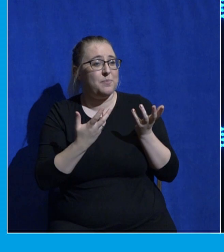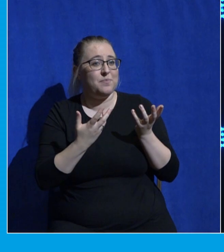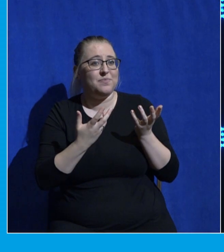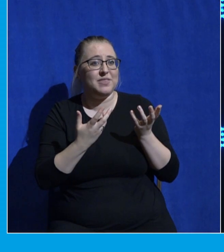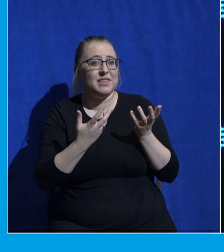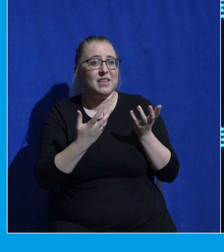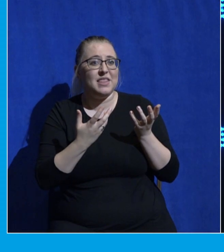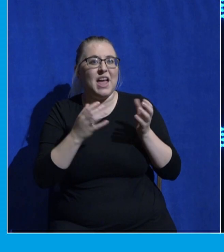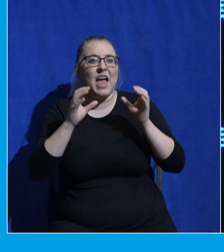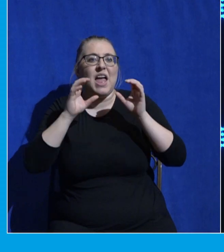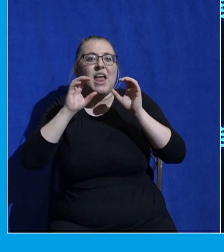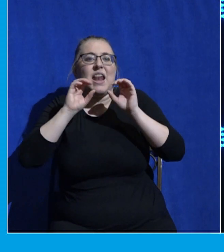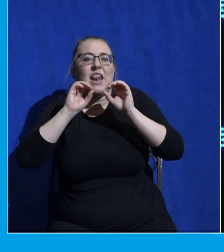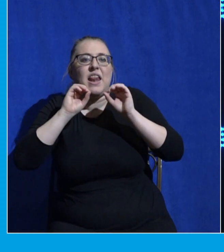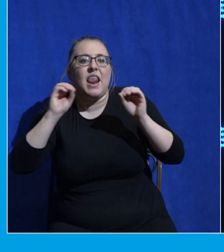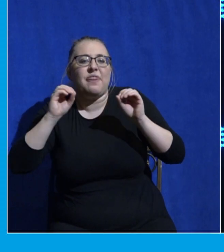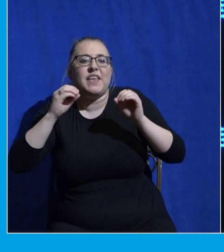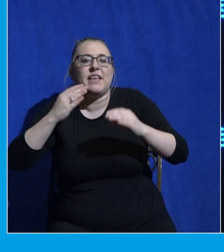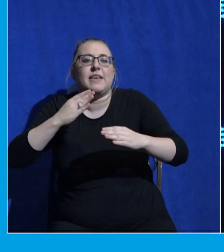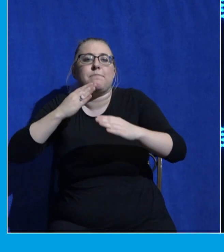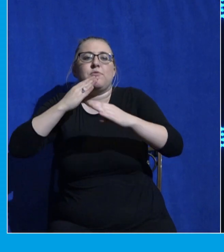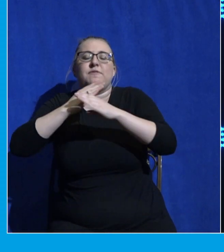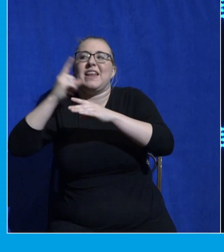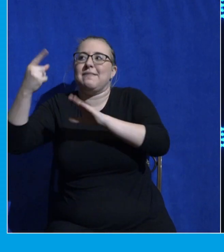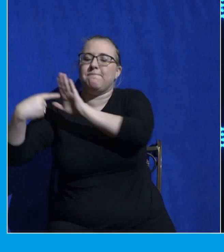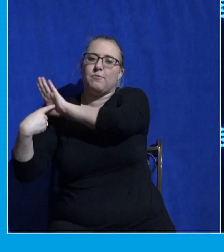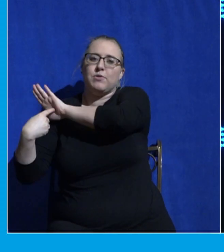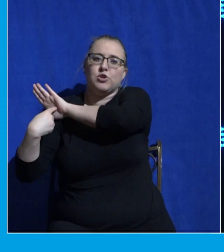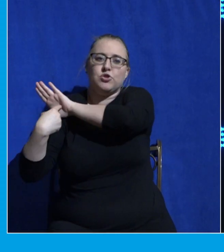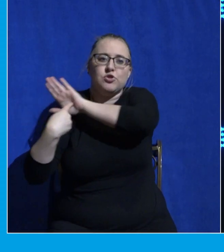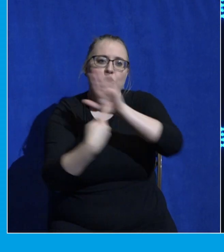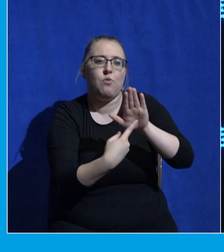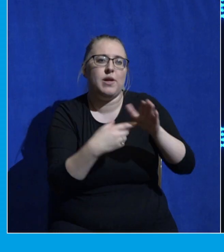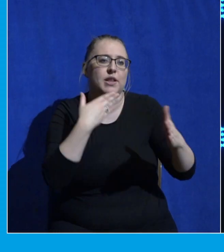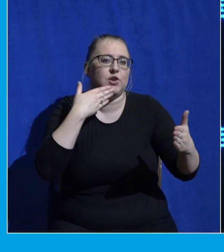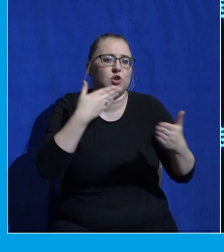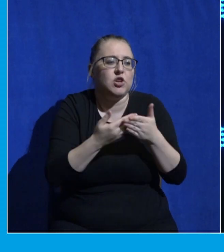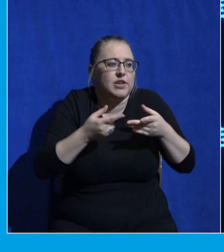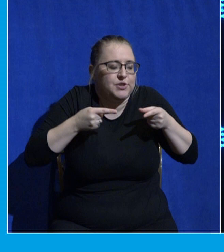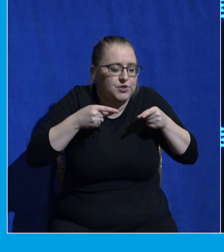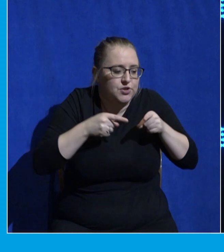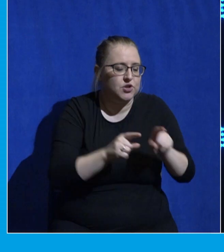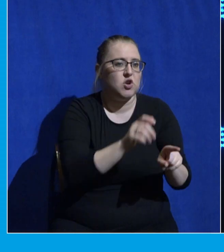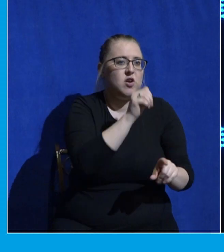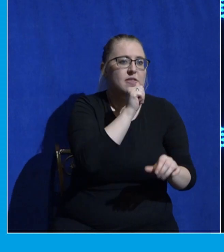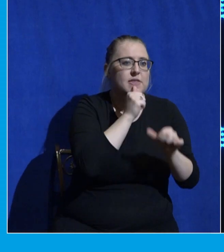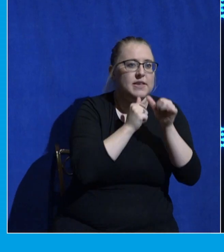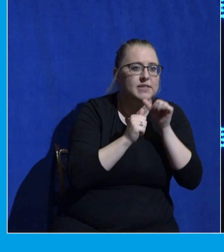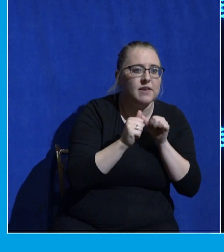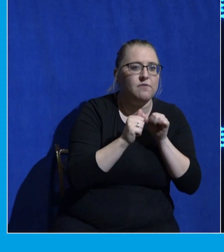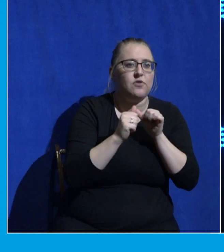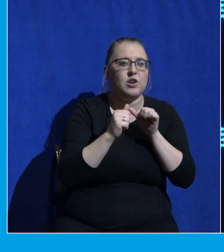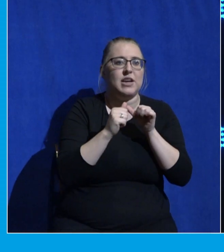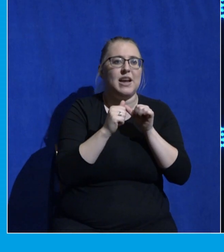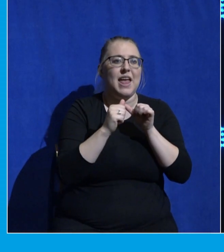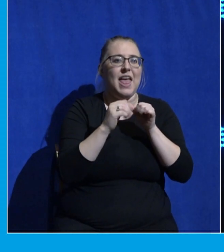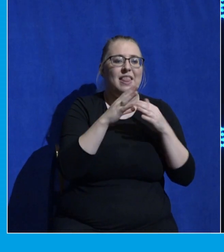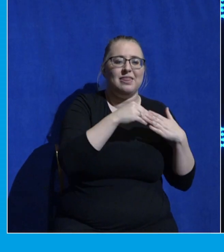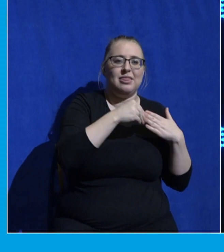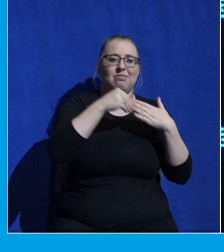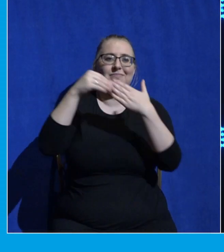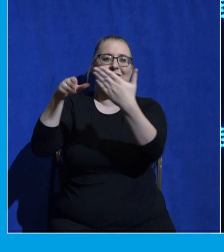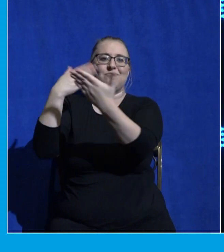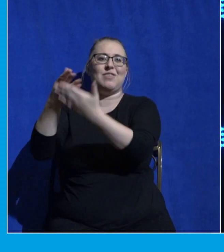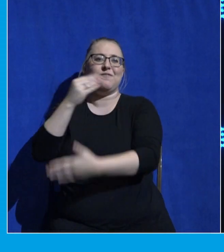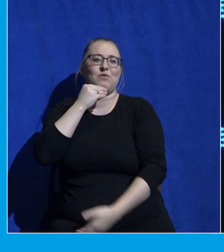can keep God from revealing his goodness to you, even in the suffering, and nothing can stop him from getting you home.